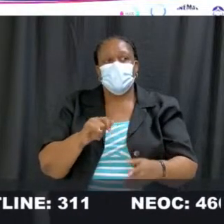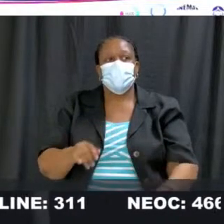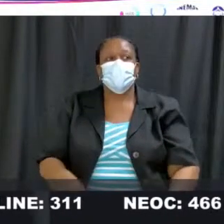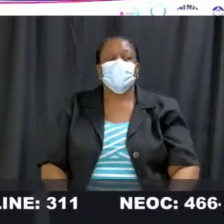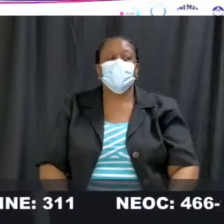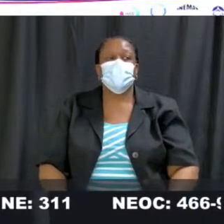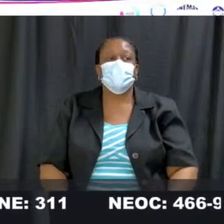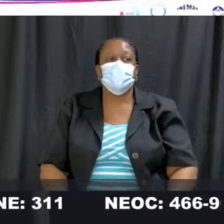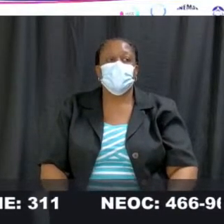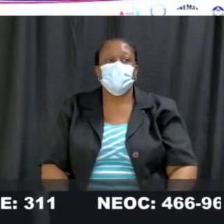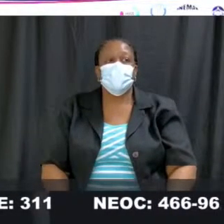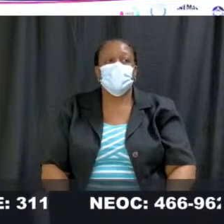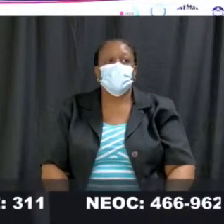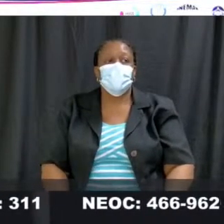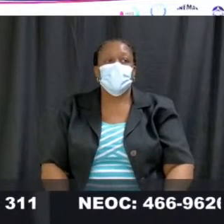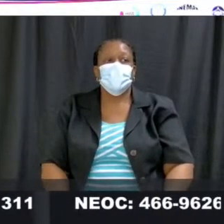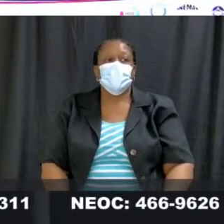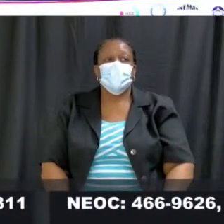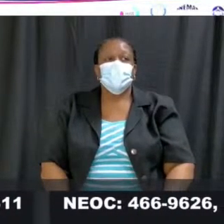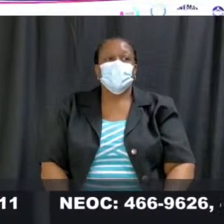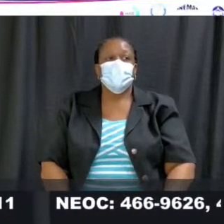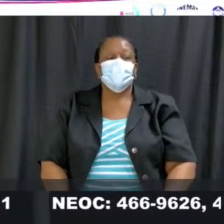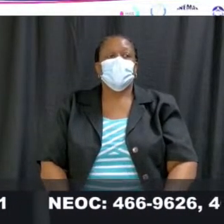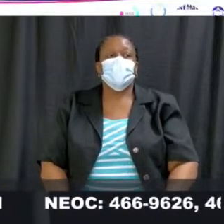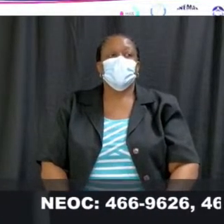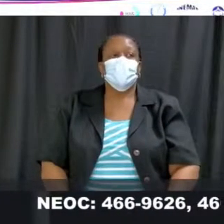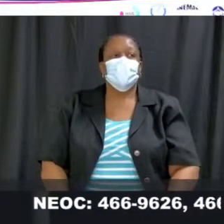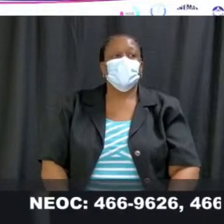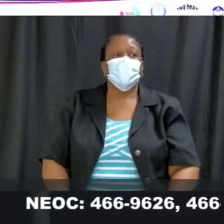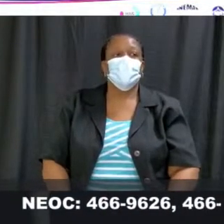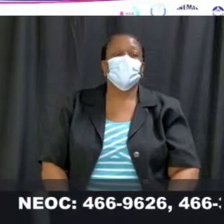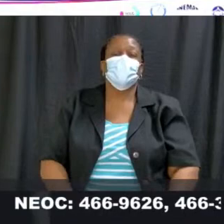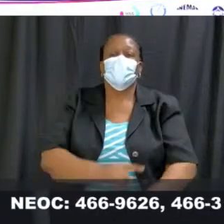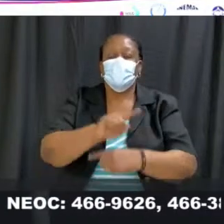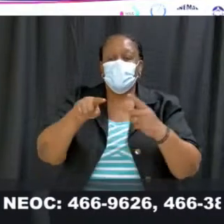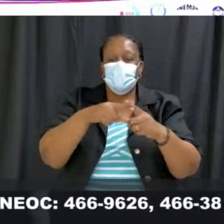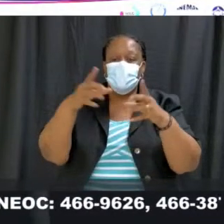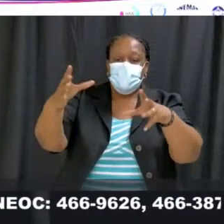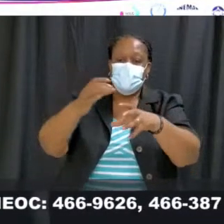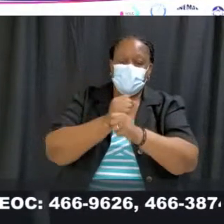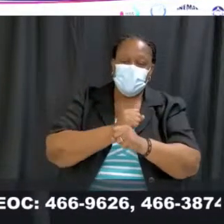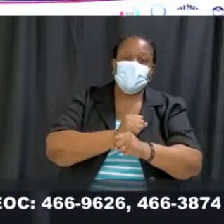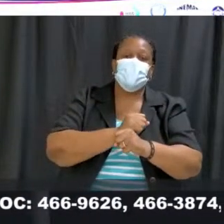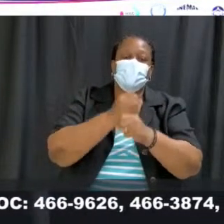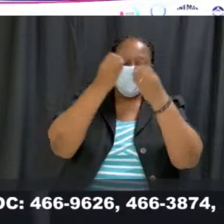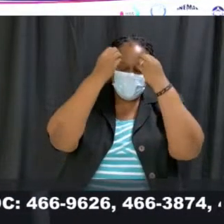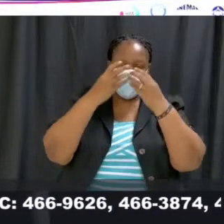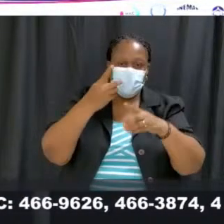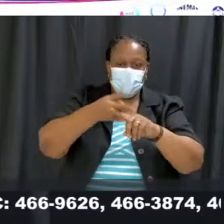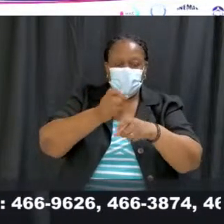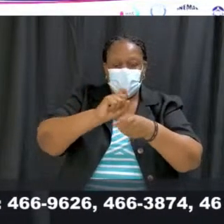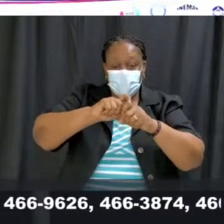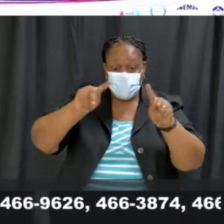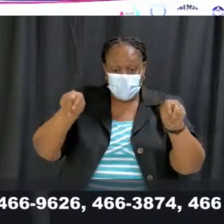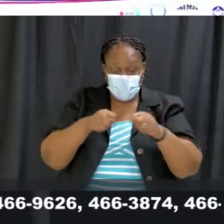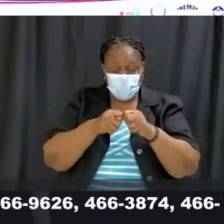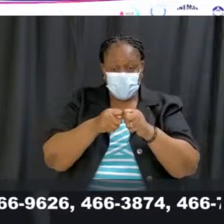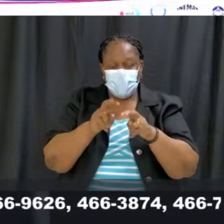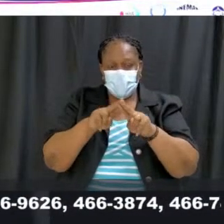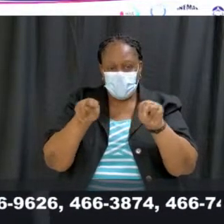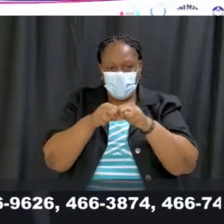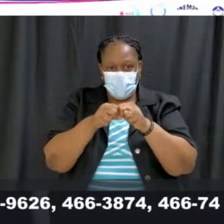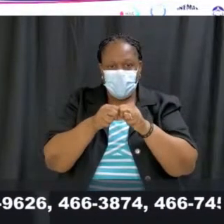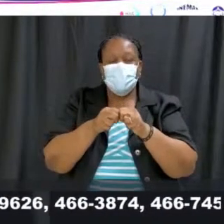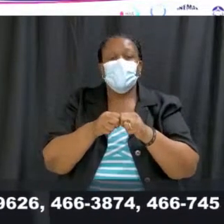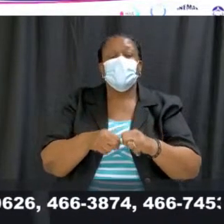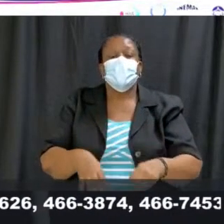card. And soon enough, once we get the information from NEVIS as to where they will be able to provide the service